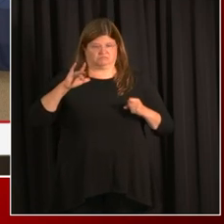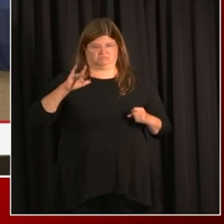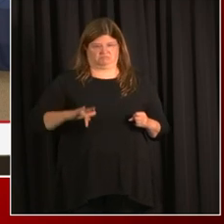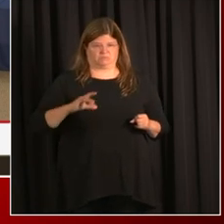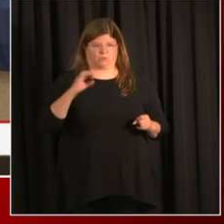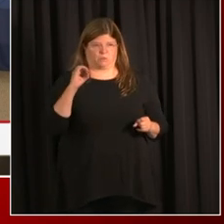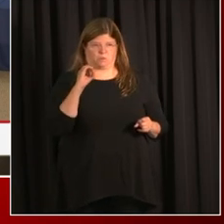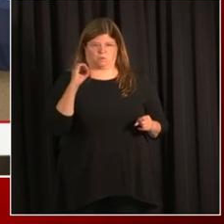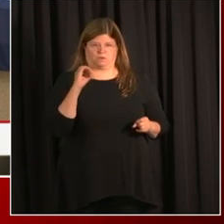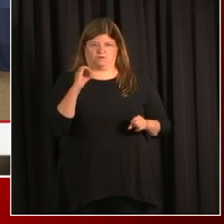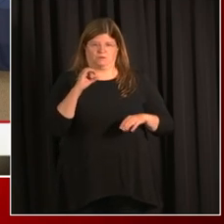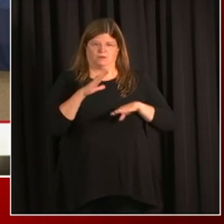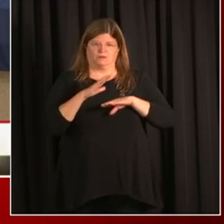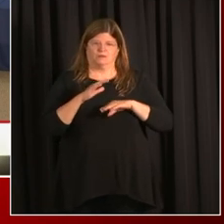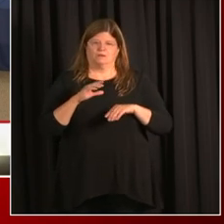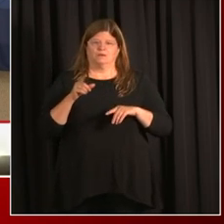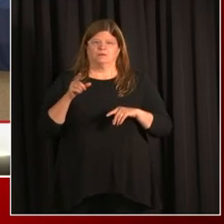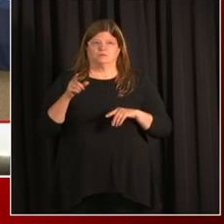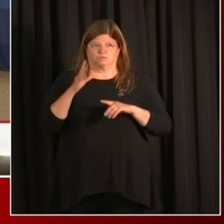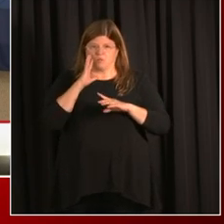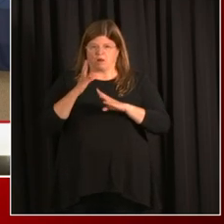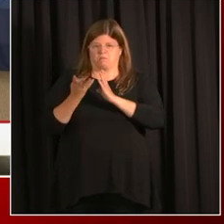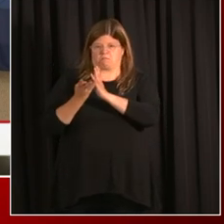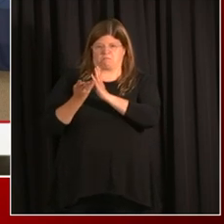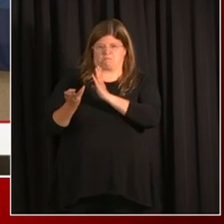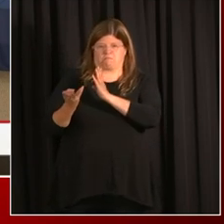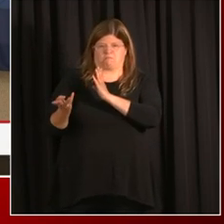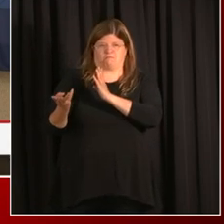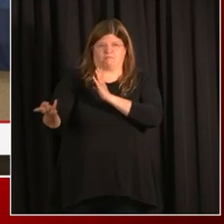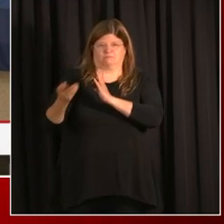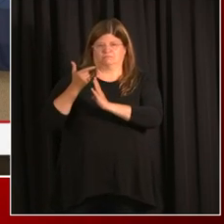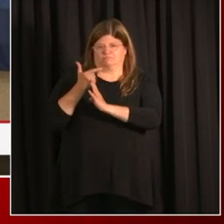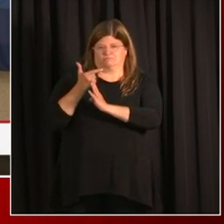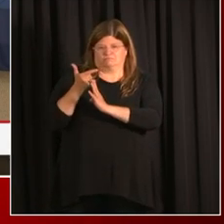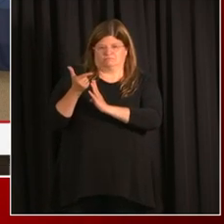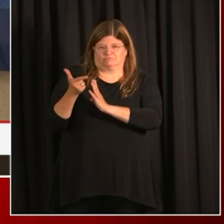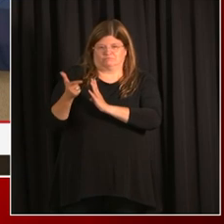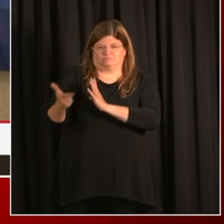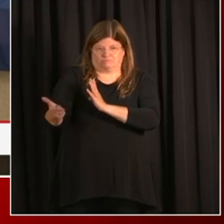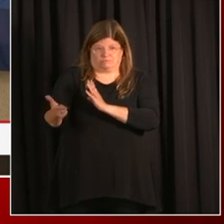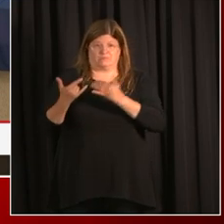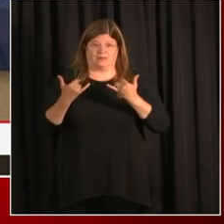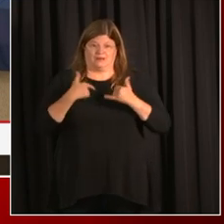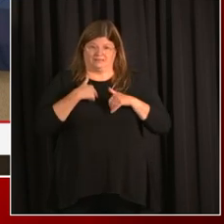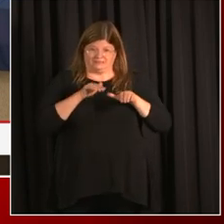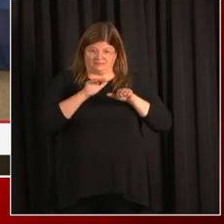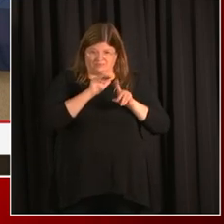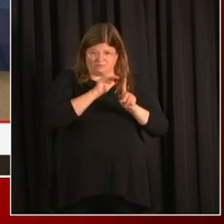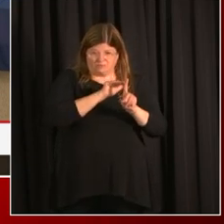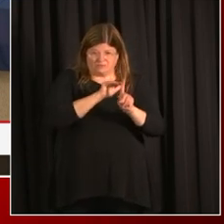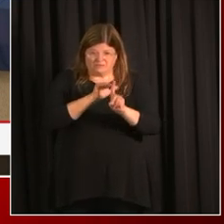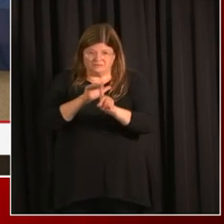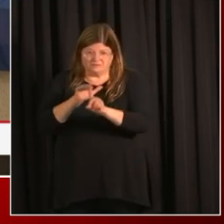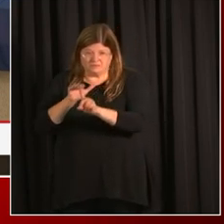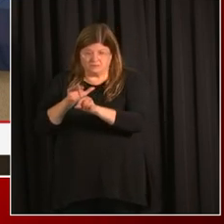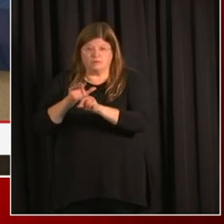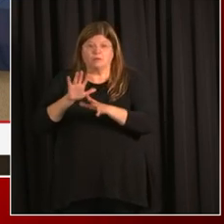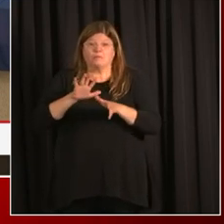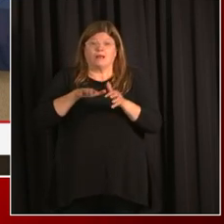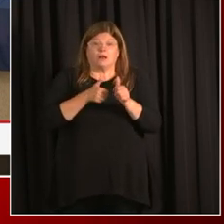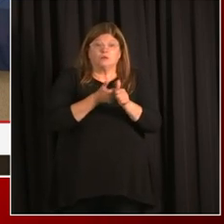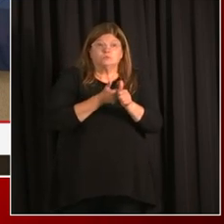entered into our question queue. As well as we want to remind you that for all of the most up-to-date information